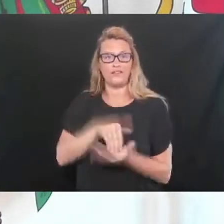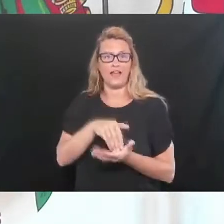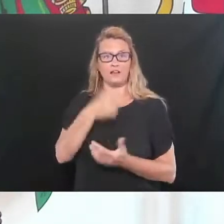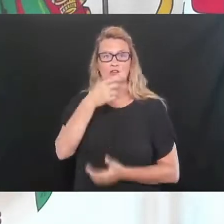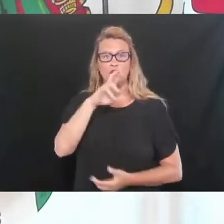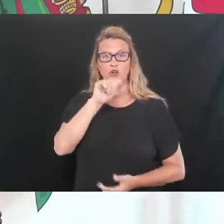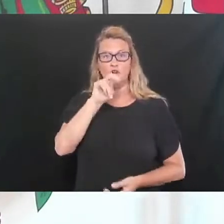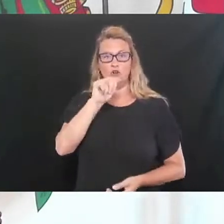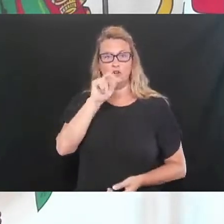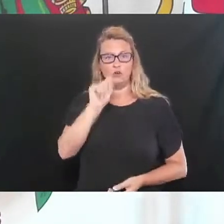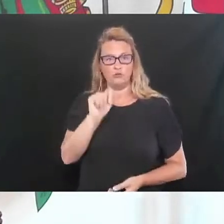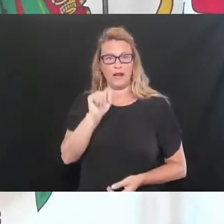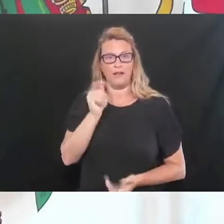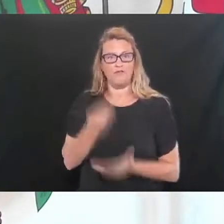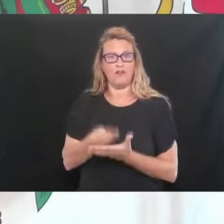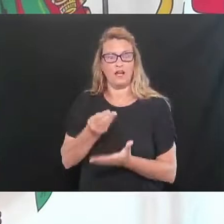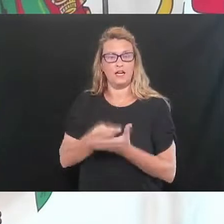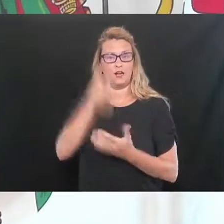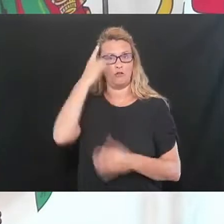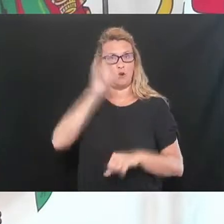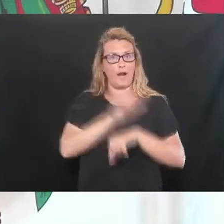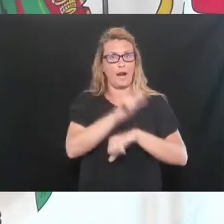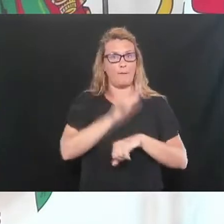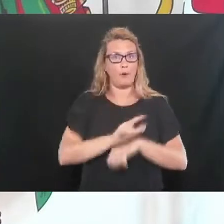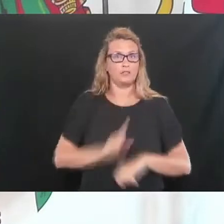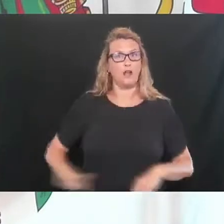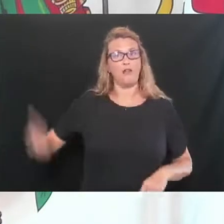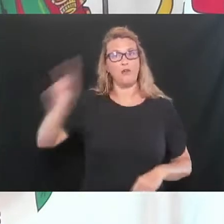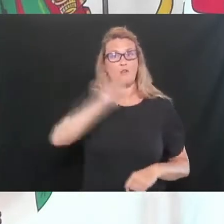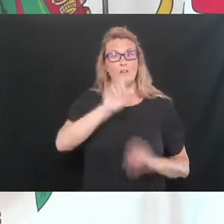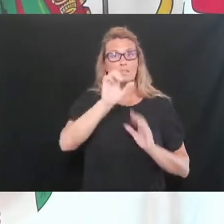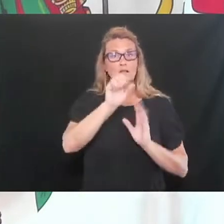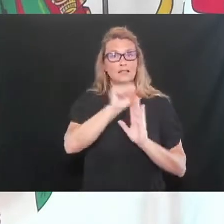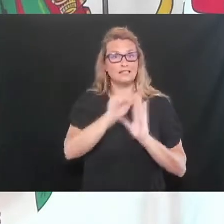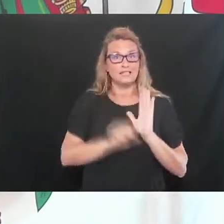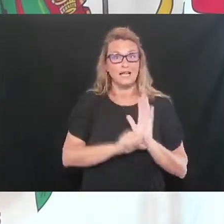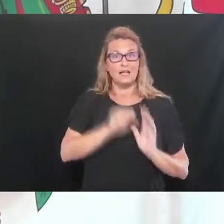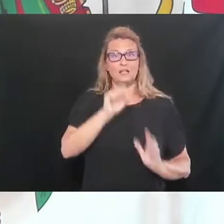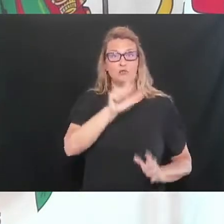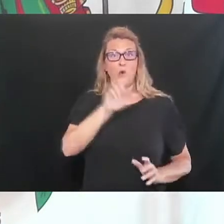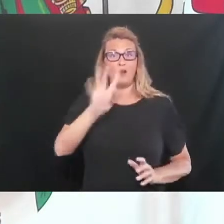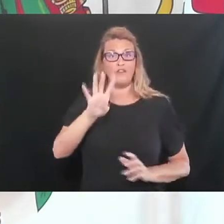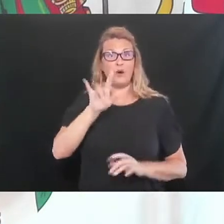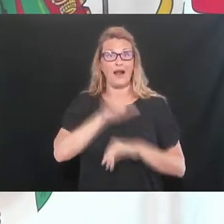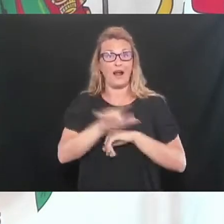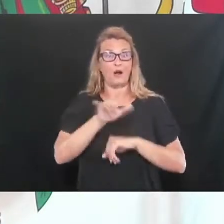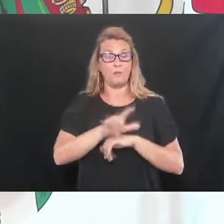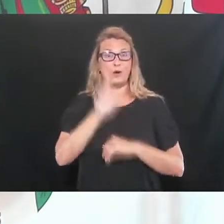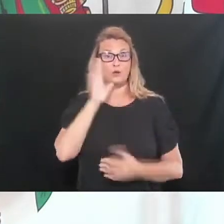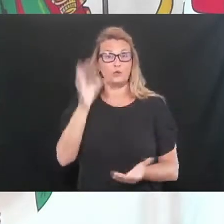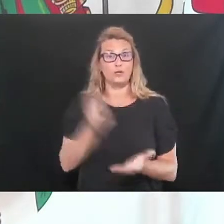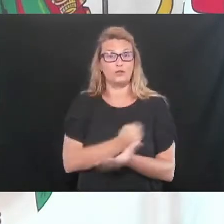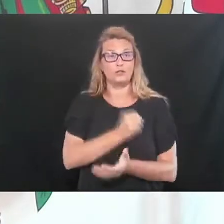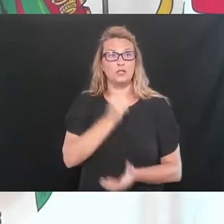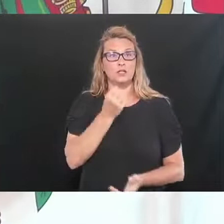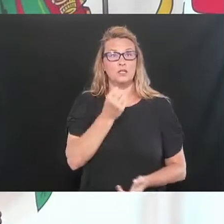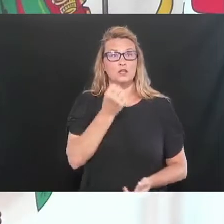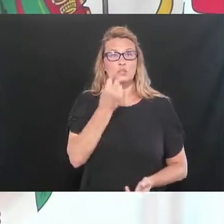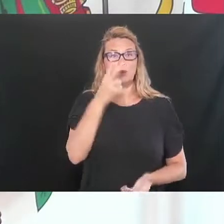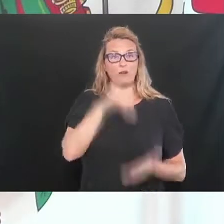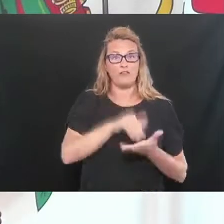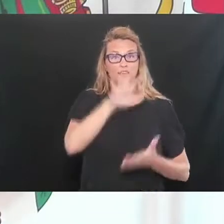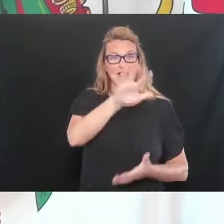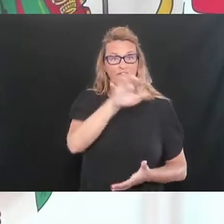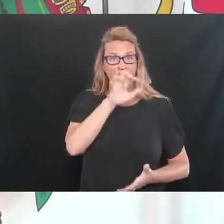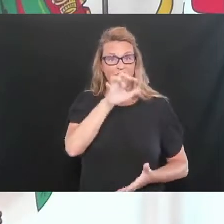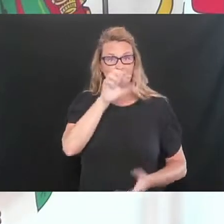funding for airports across the state. There's 24 airports that will receive grants of $12,500 each that